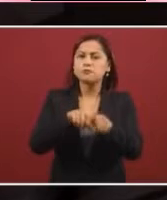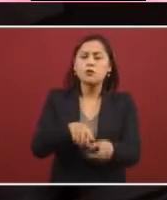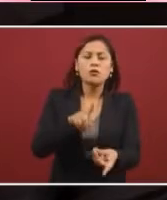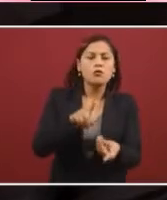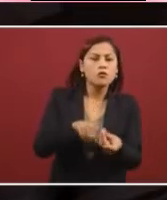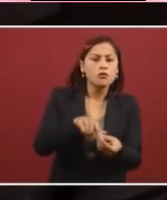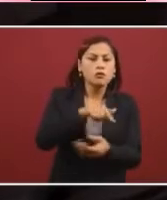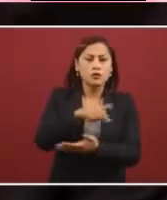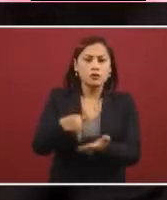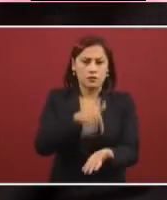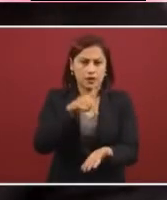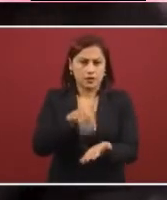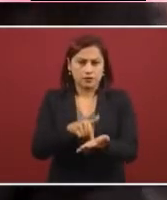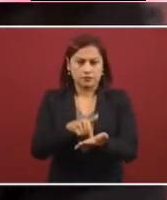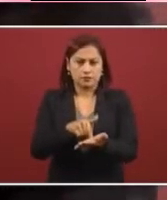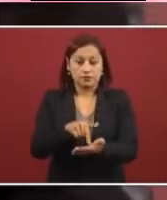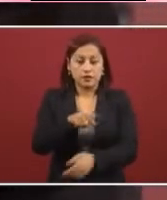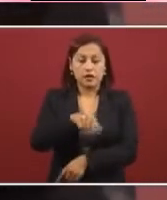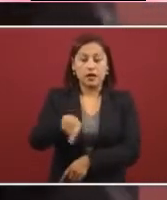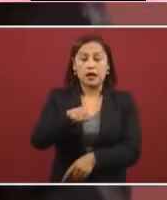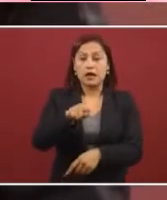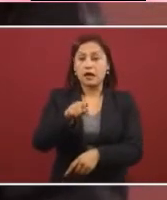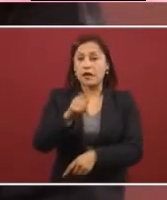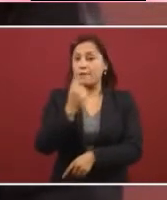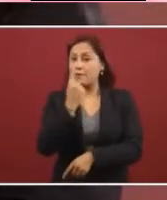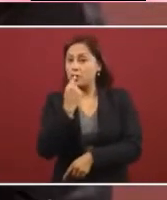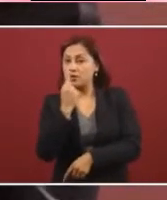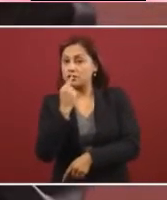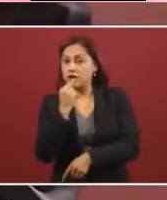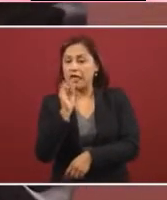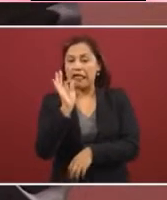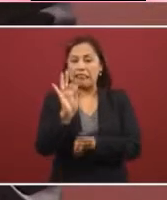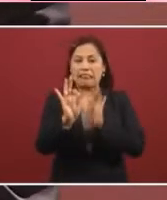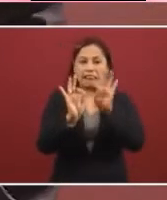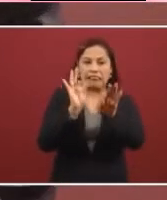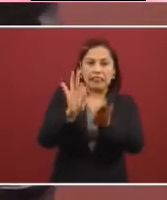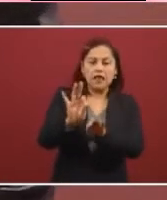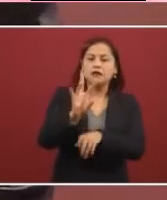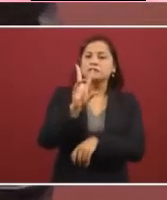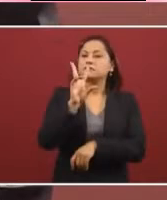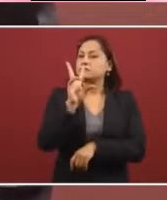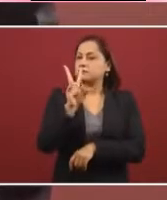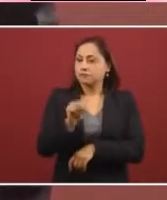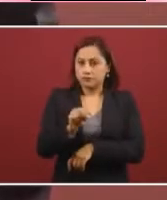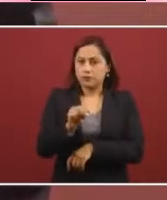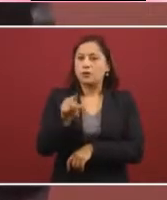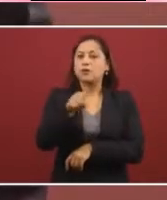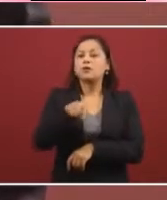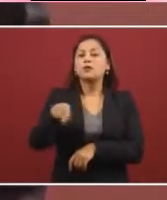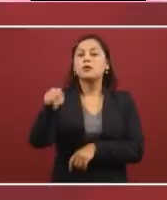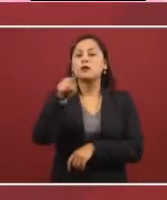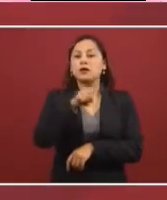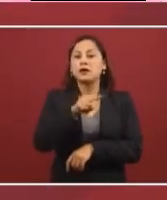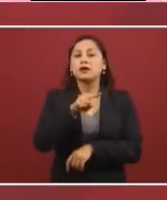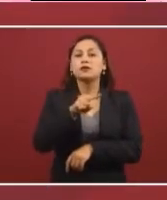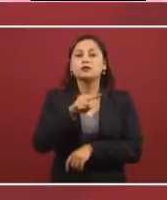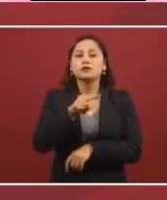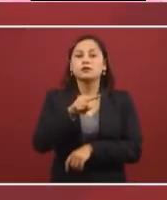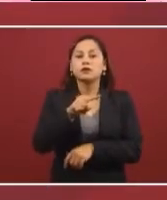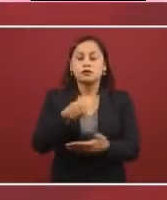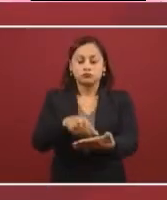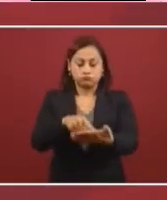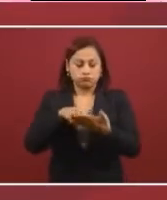And we don't want there to be misinformation or confusion, so that they can have all the